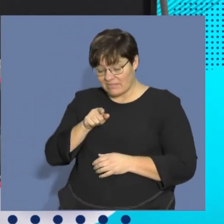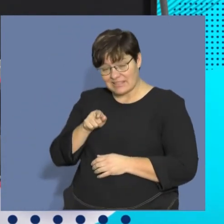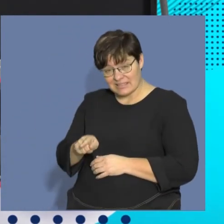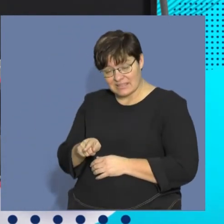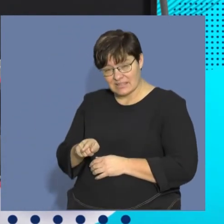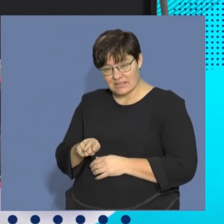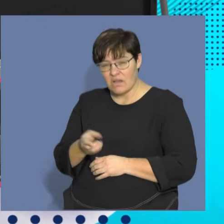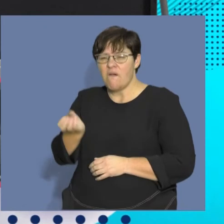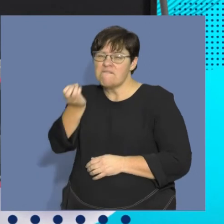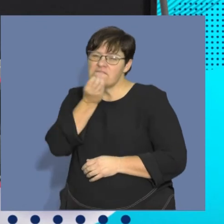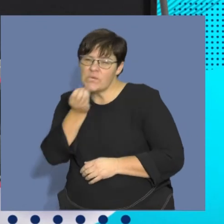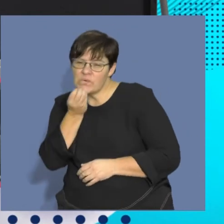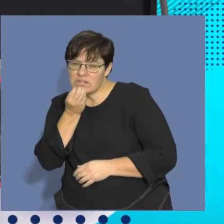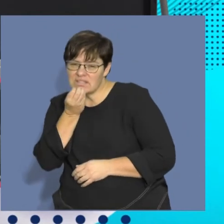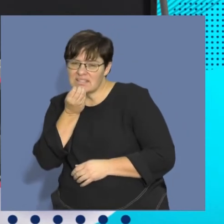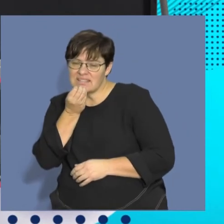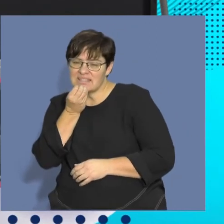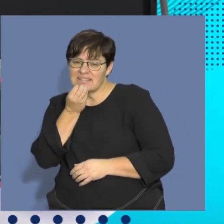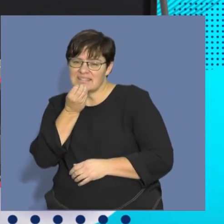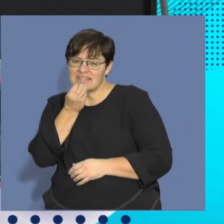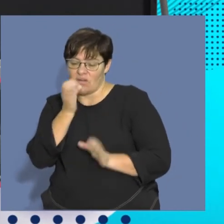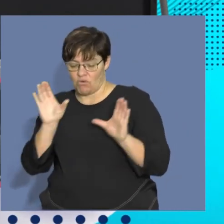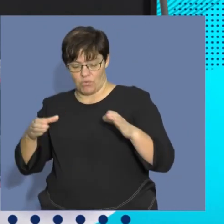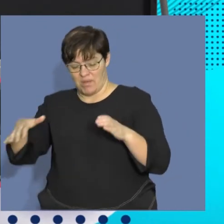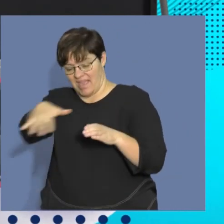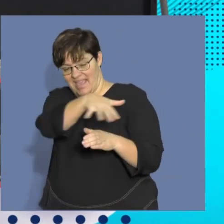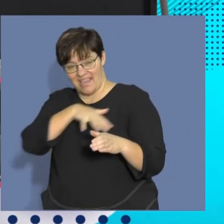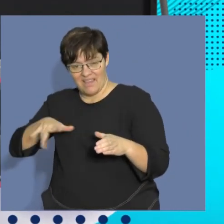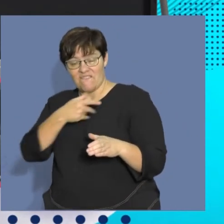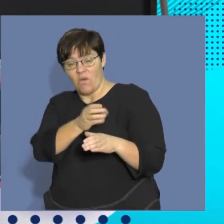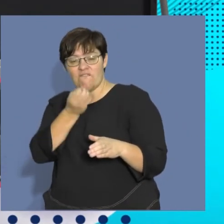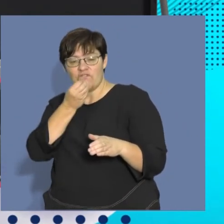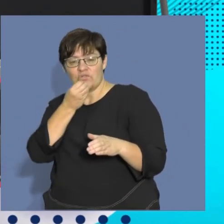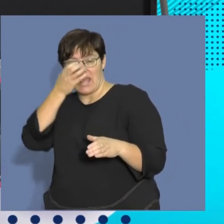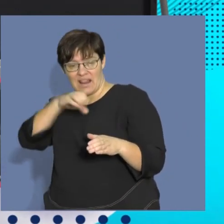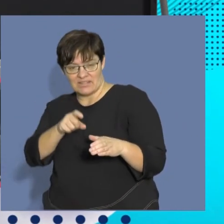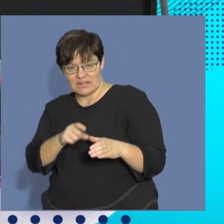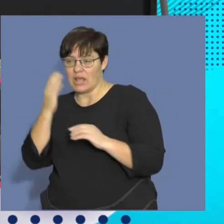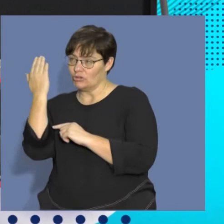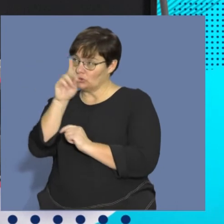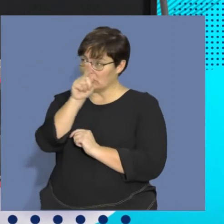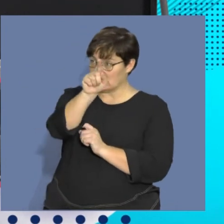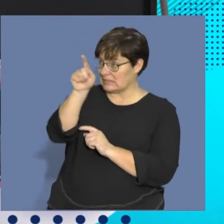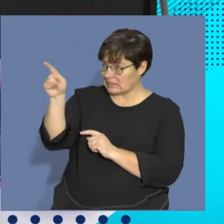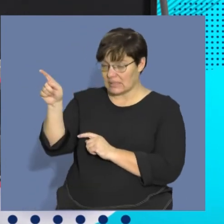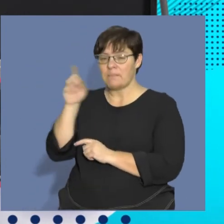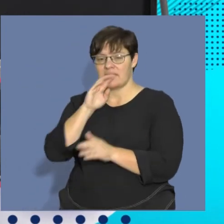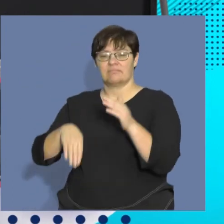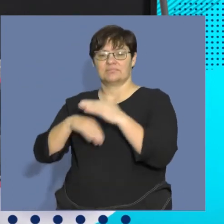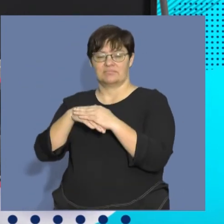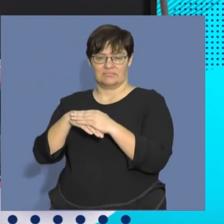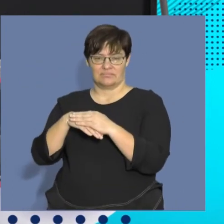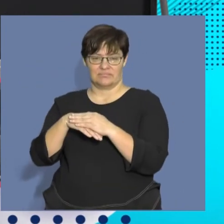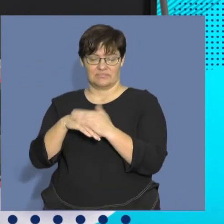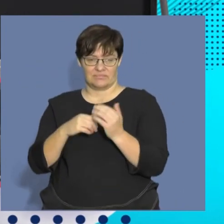the elephant and food in the population, or food for the elephants, trees